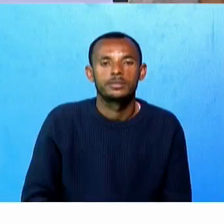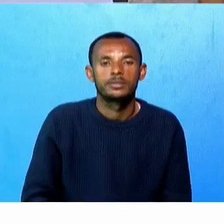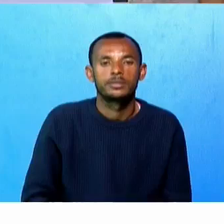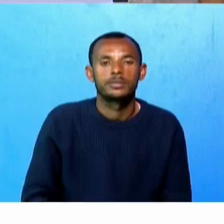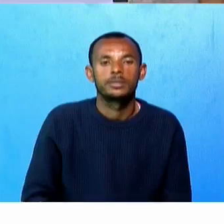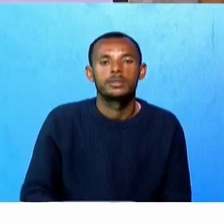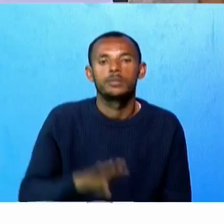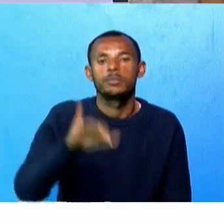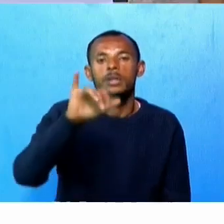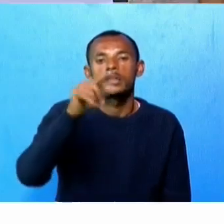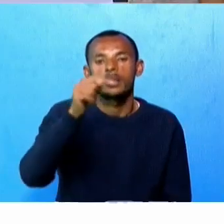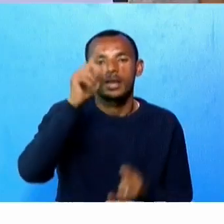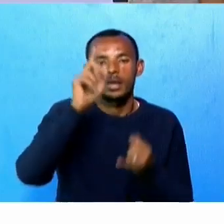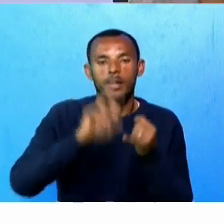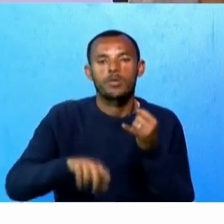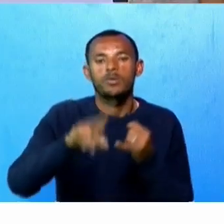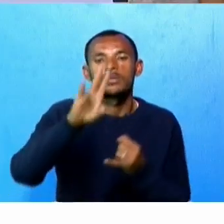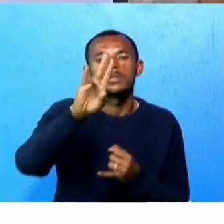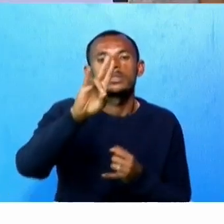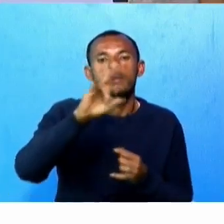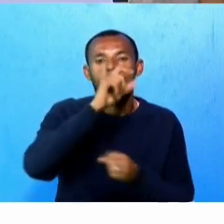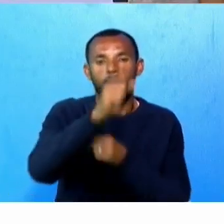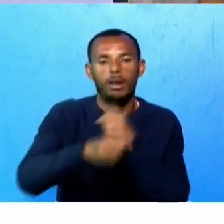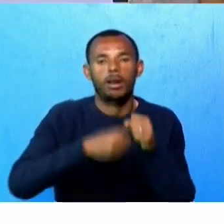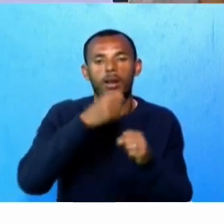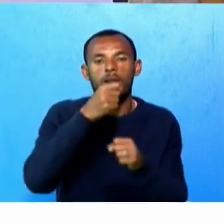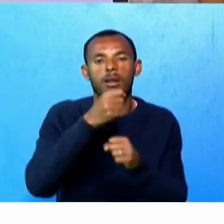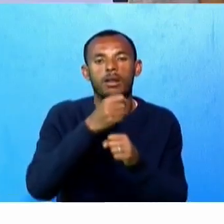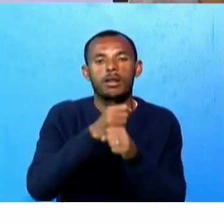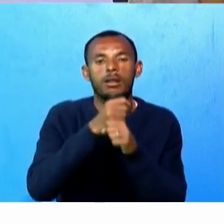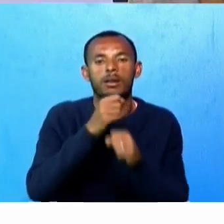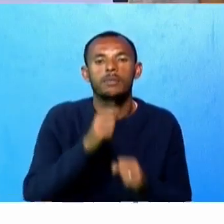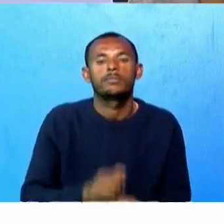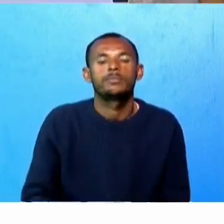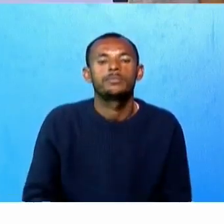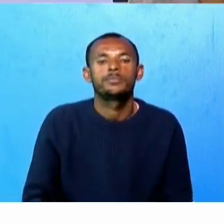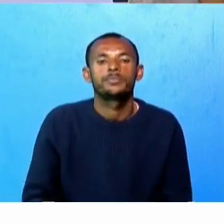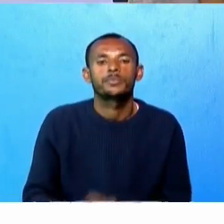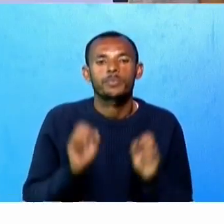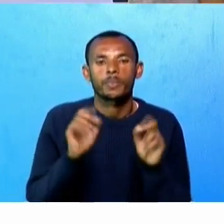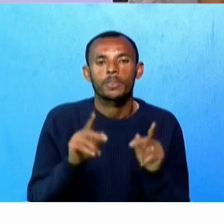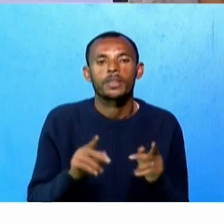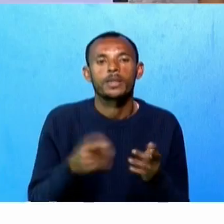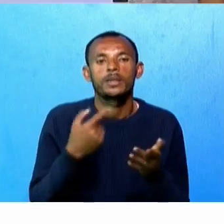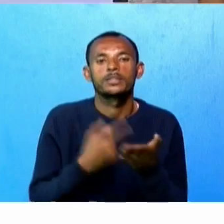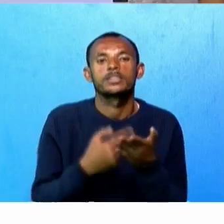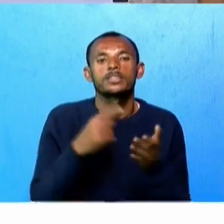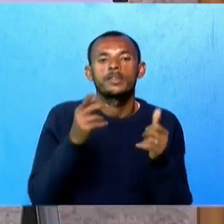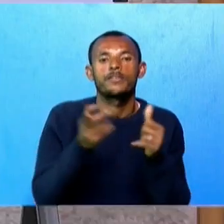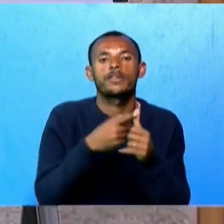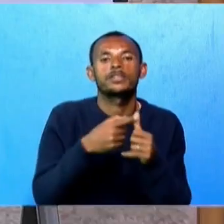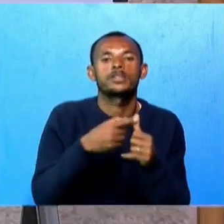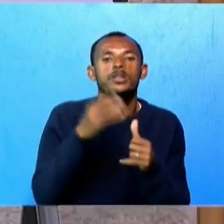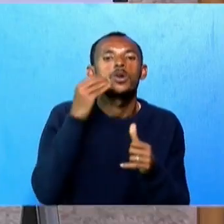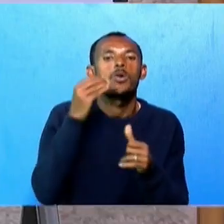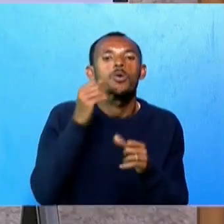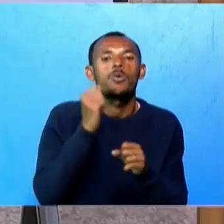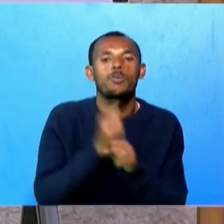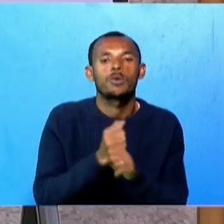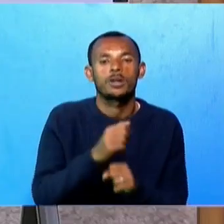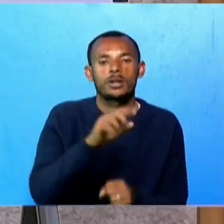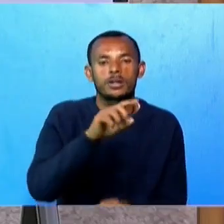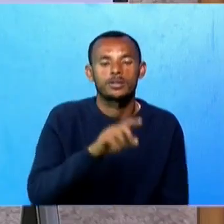By the end of 7 years. 7 years. Okay. So this is the first question for